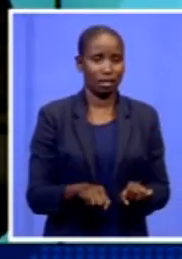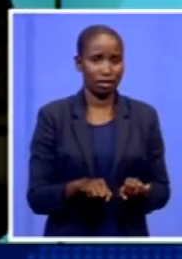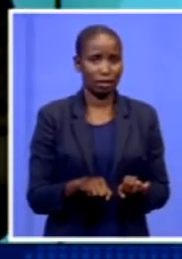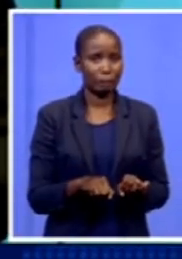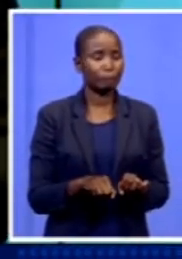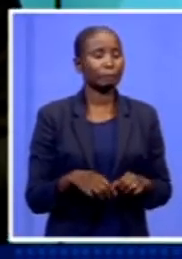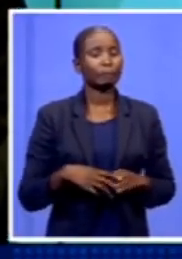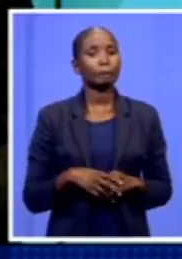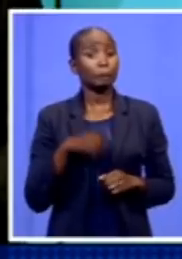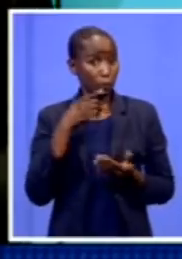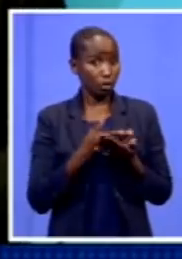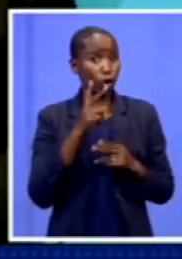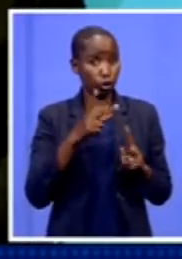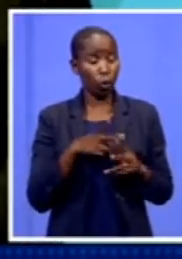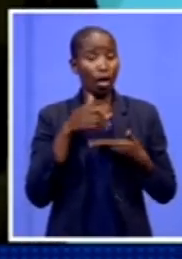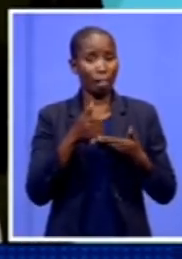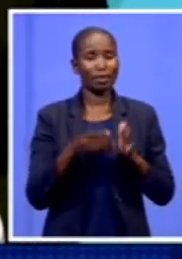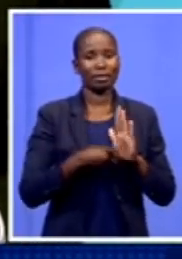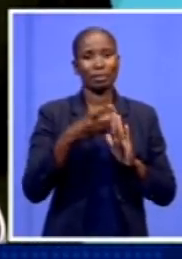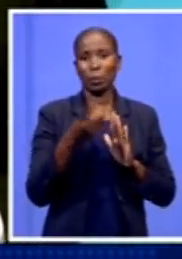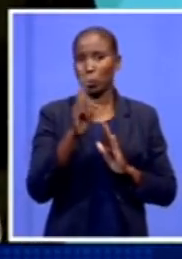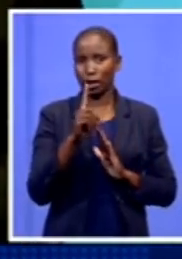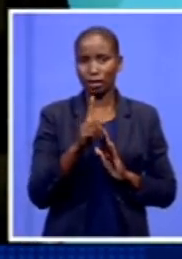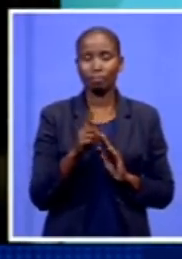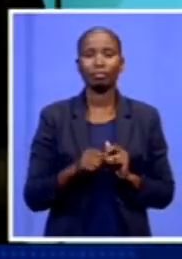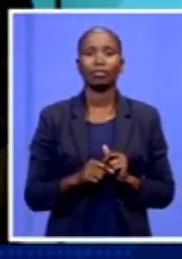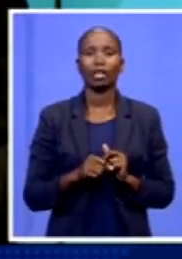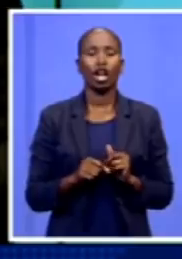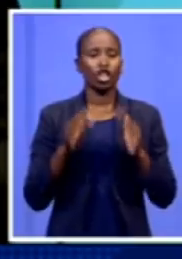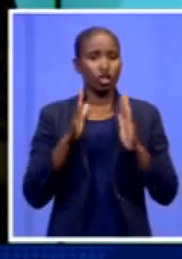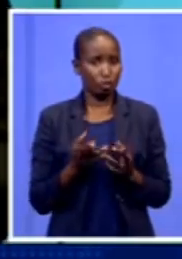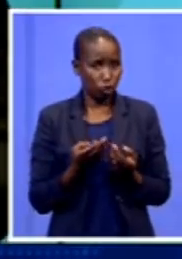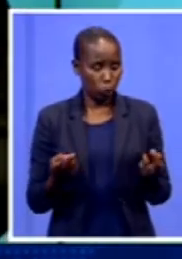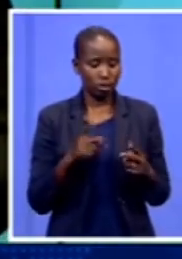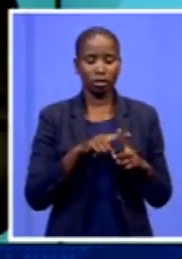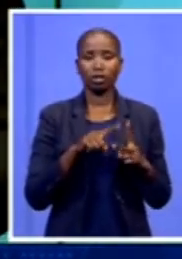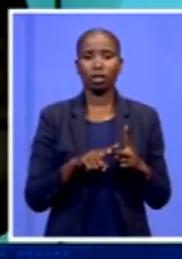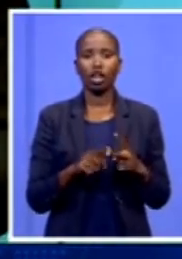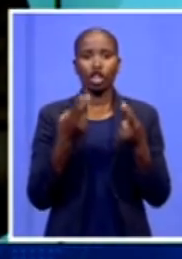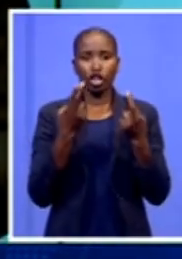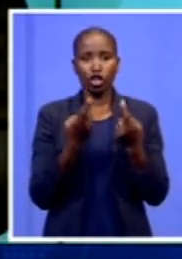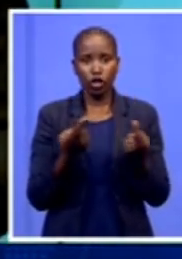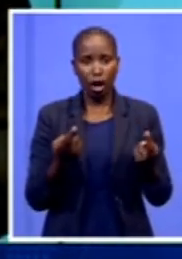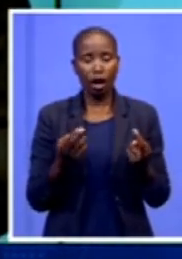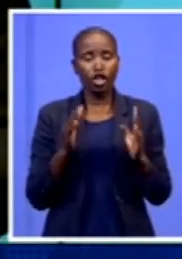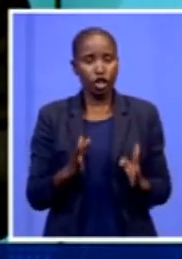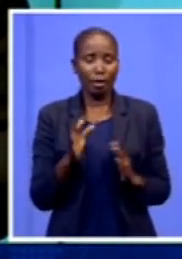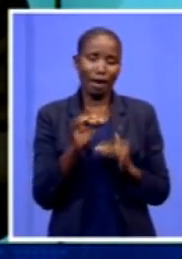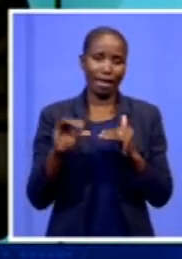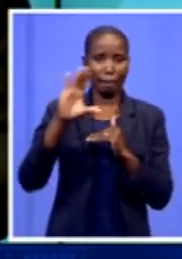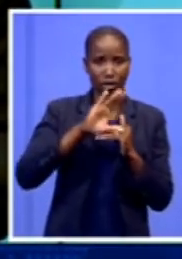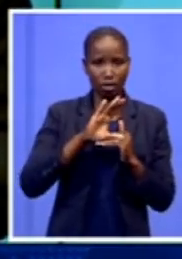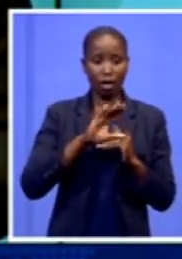of human resources, human capital across the borders, where we will easily be able